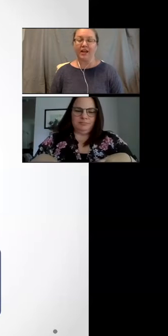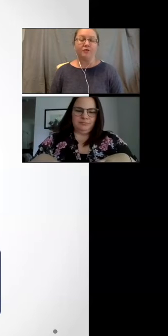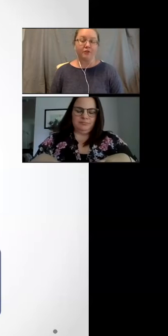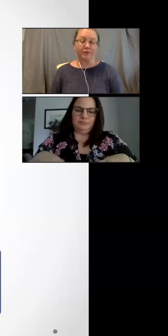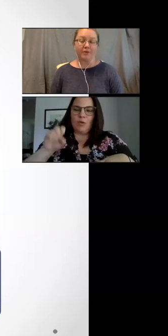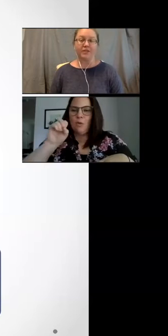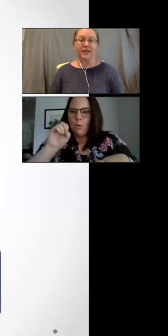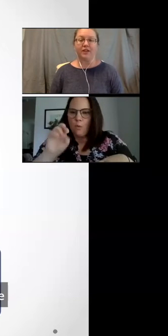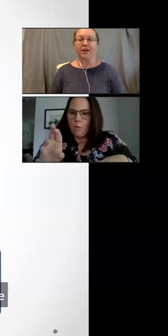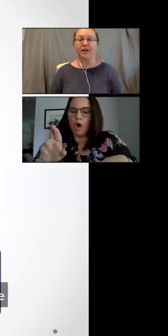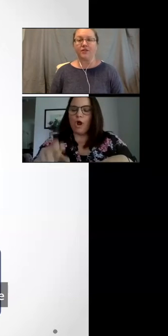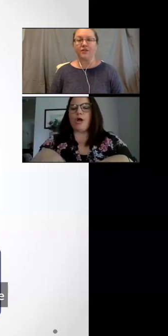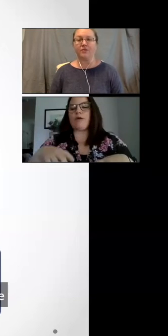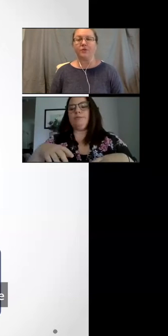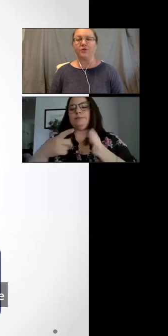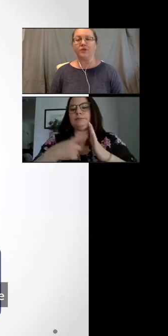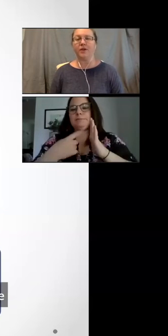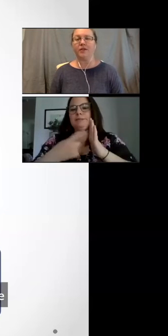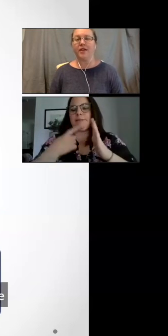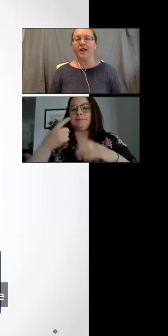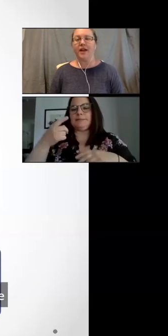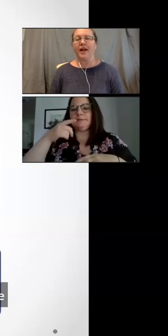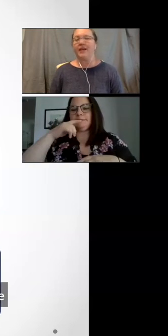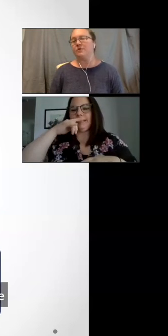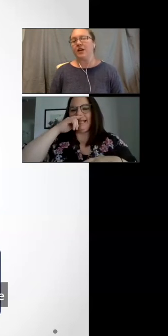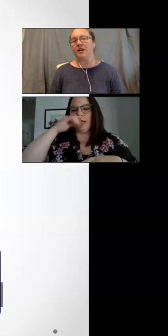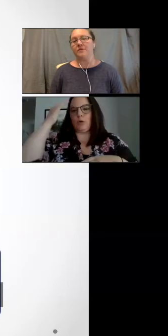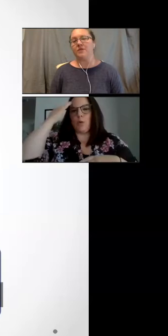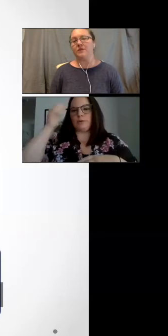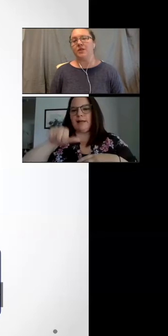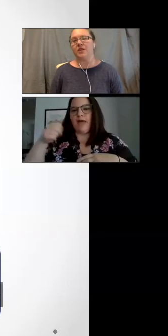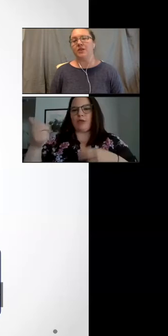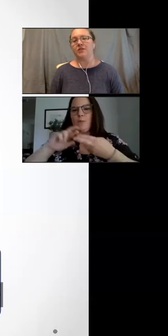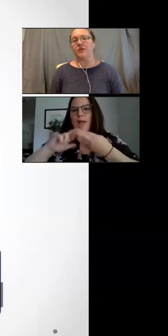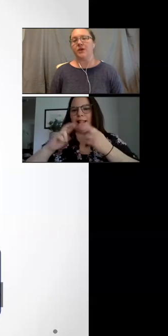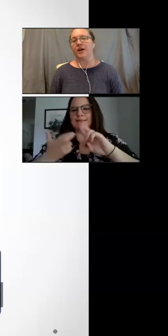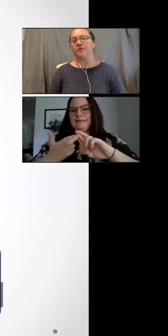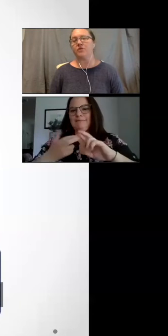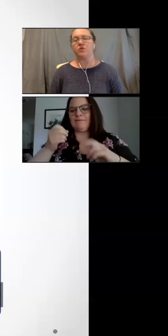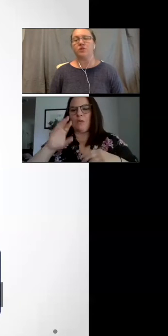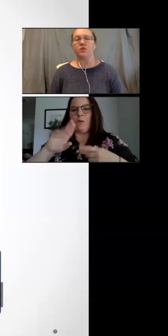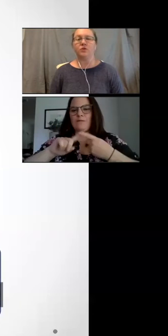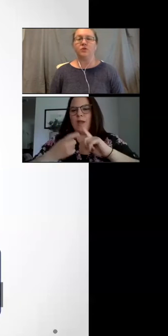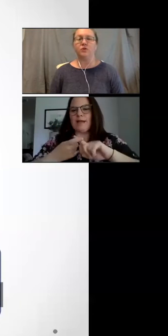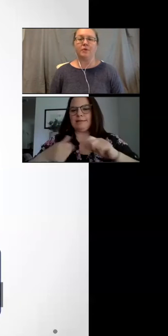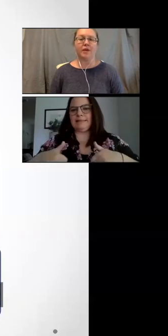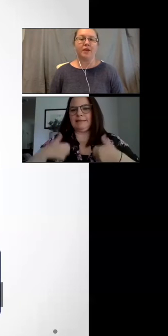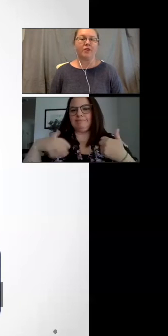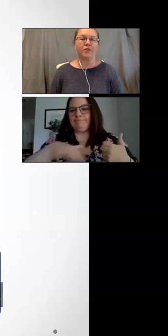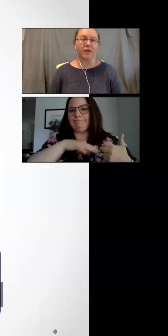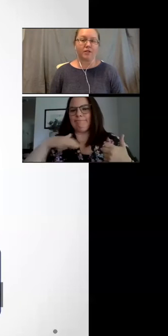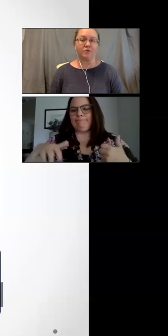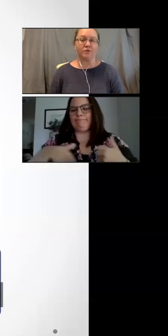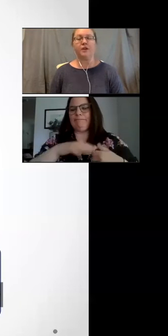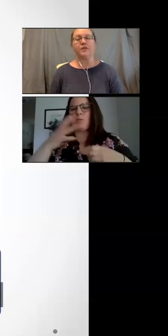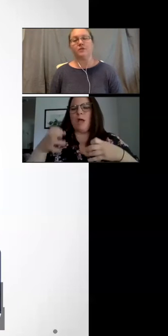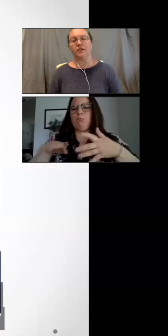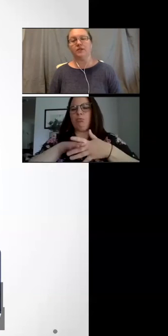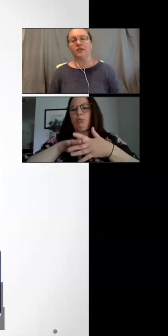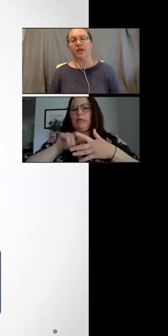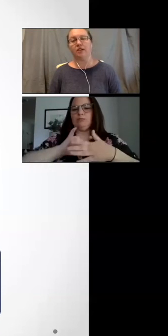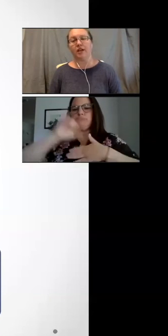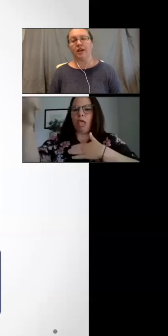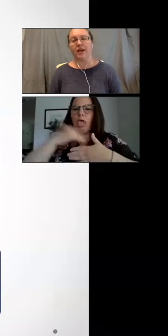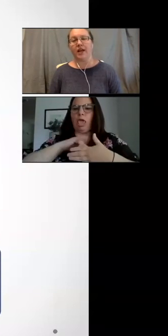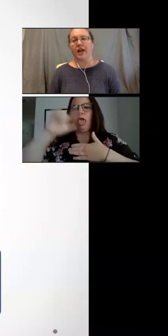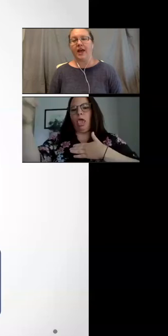stay, for families to stay in our houses every once in a while. Sometimes we also have children who maybe have other relatives or friends who live in